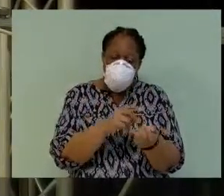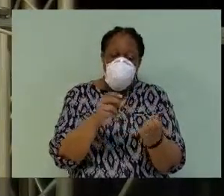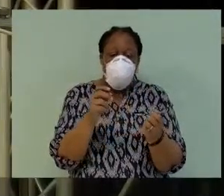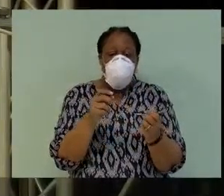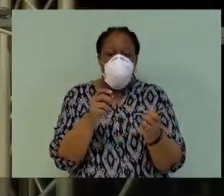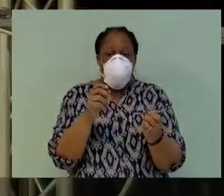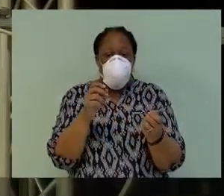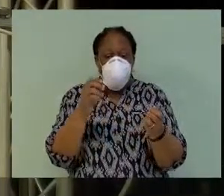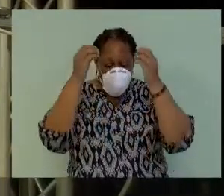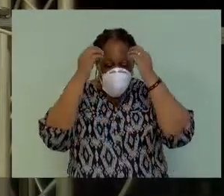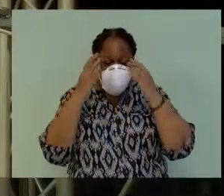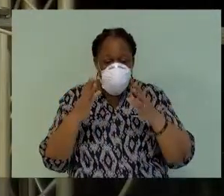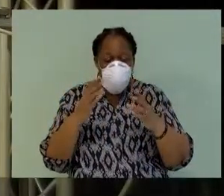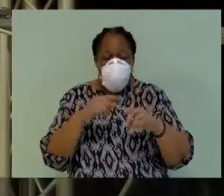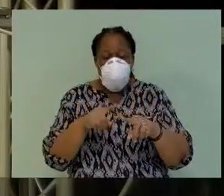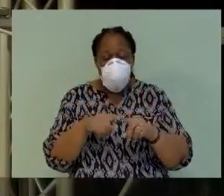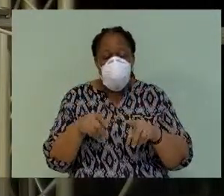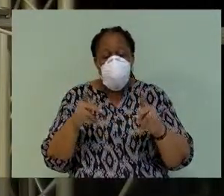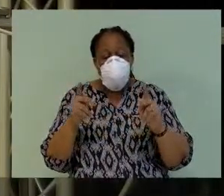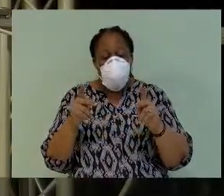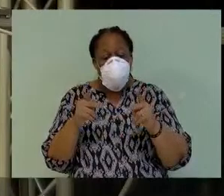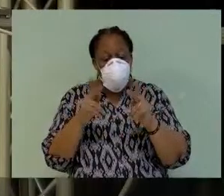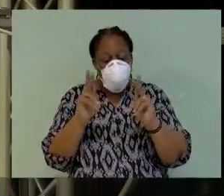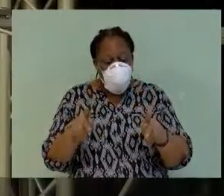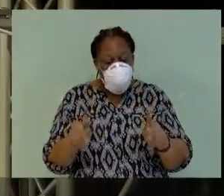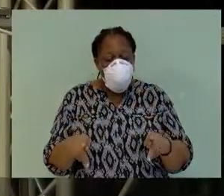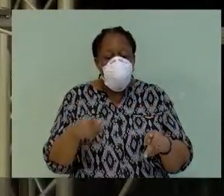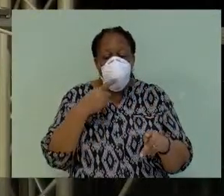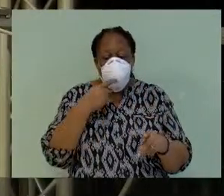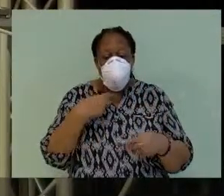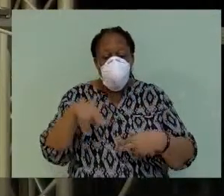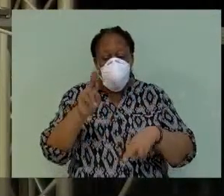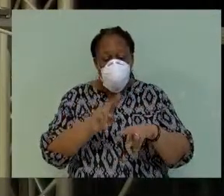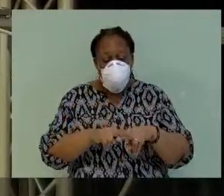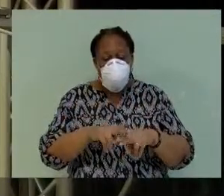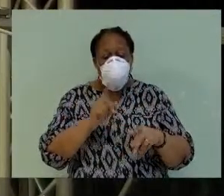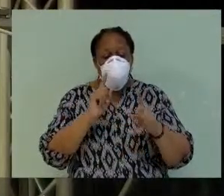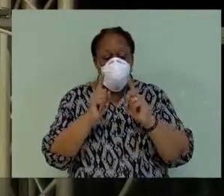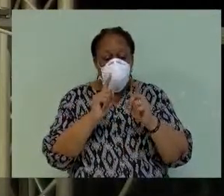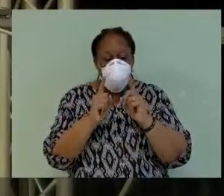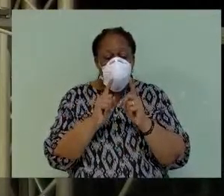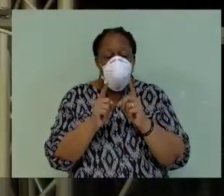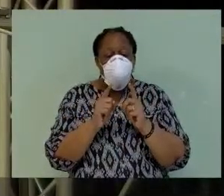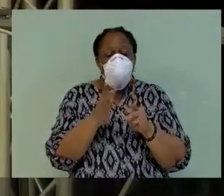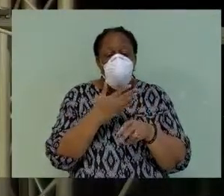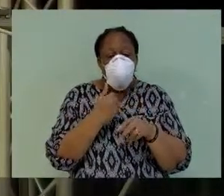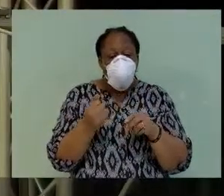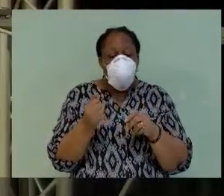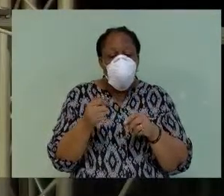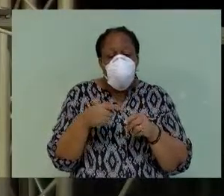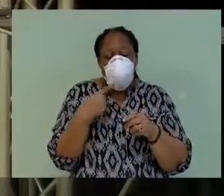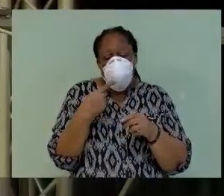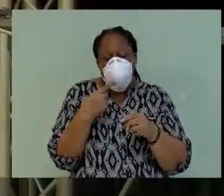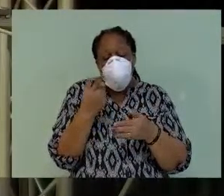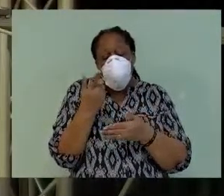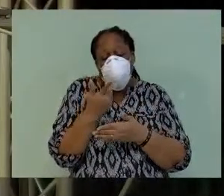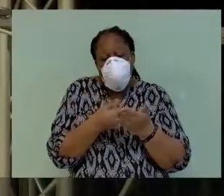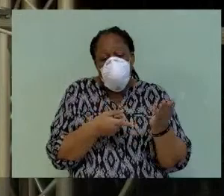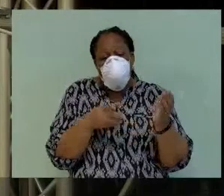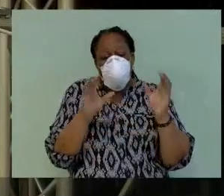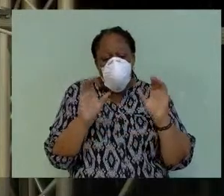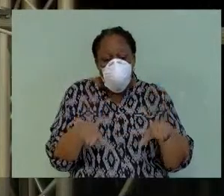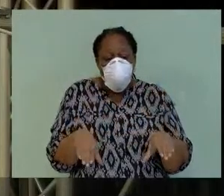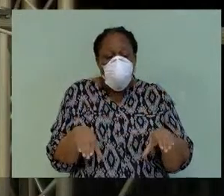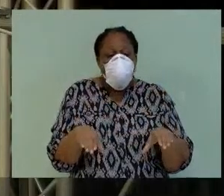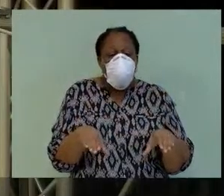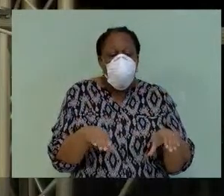from various sporting associations and organizations, the National Olympic Committees, and other relevant